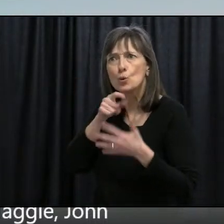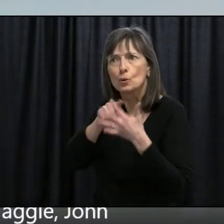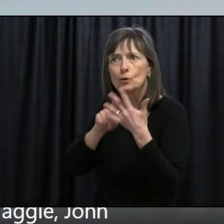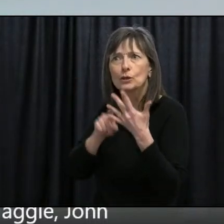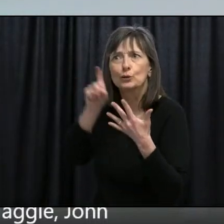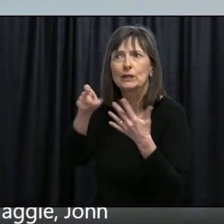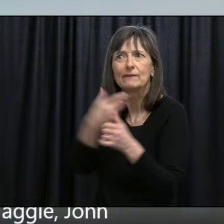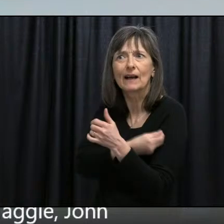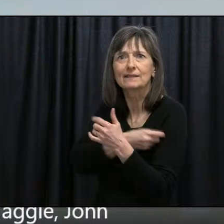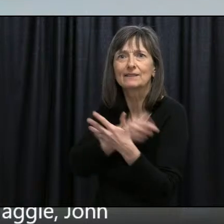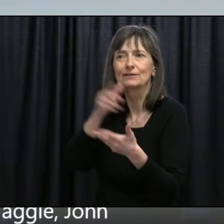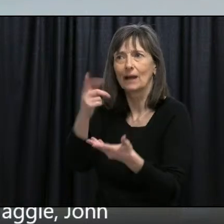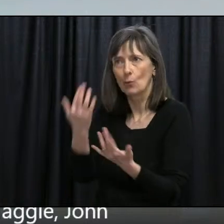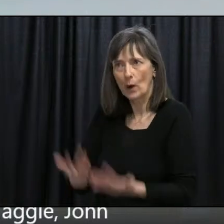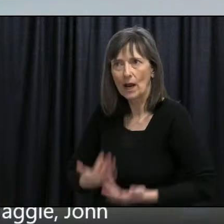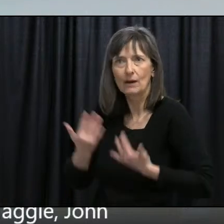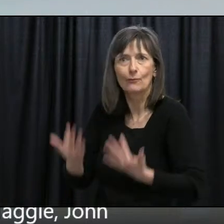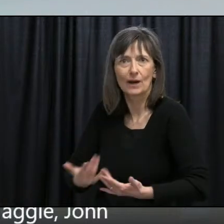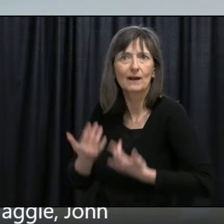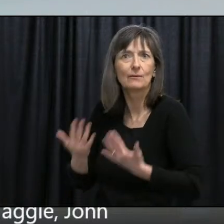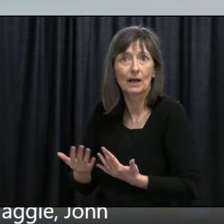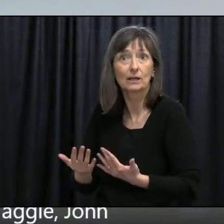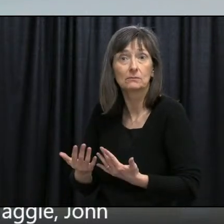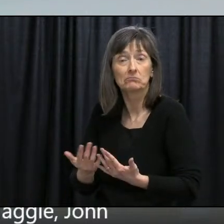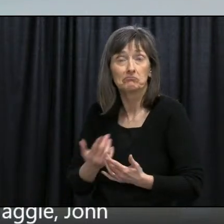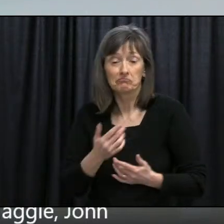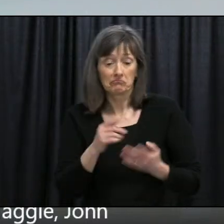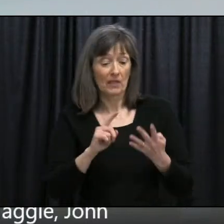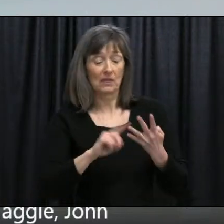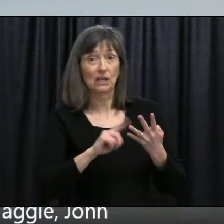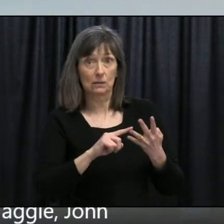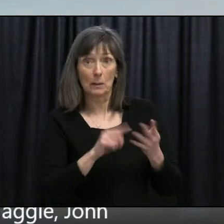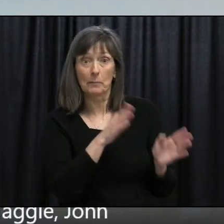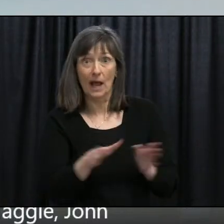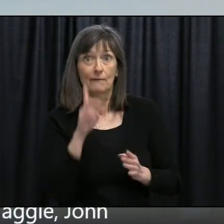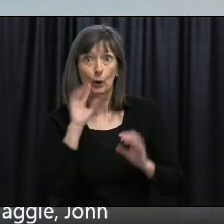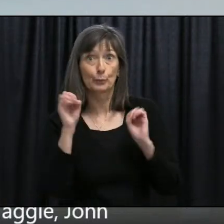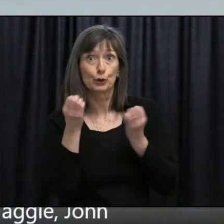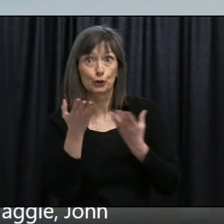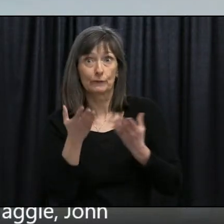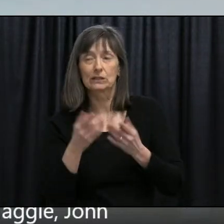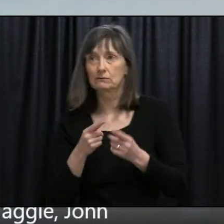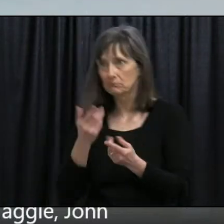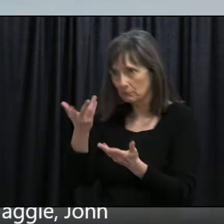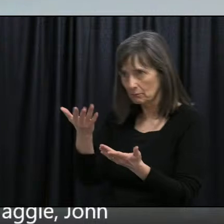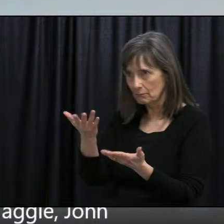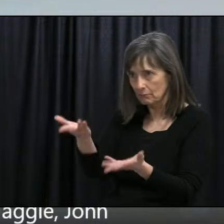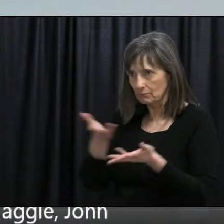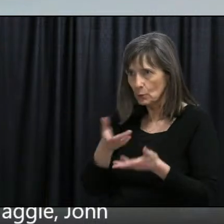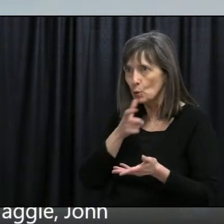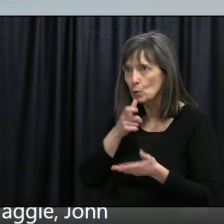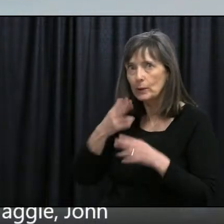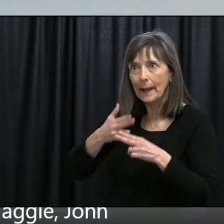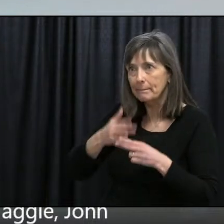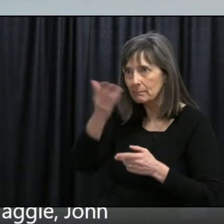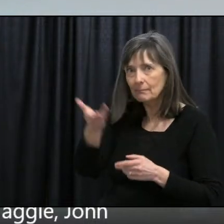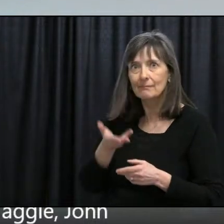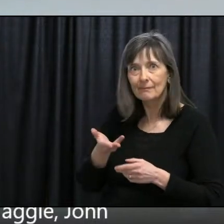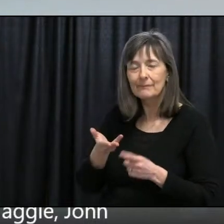to be vaccinating. We'd made the decision to do that. The second thing then was simply organizing this. We have, I